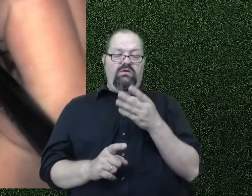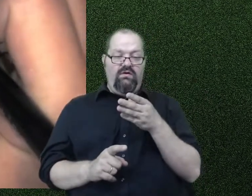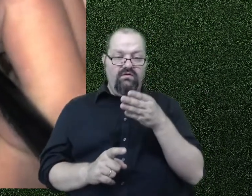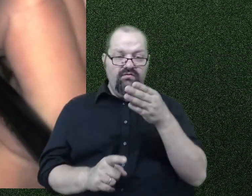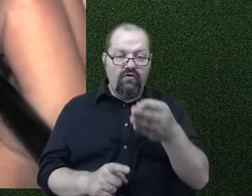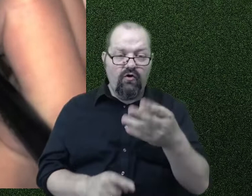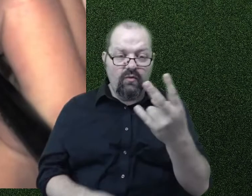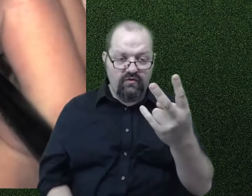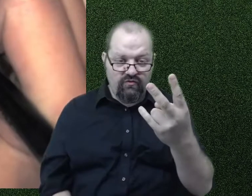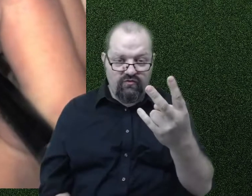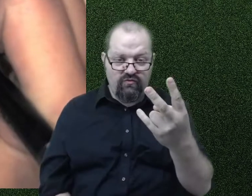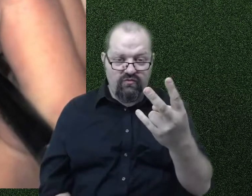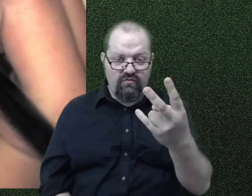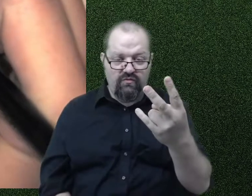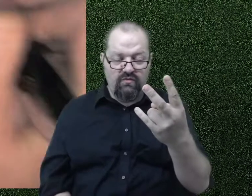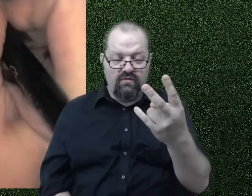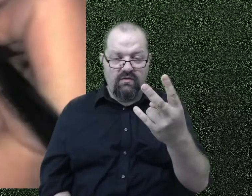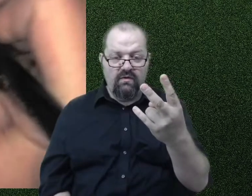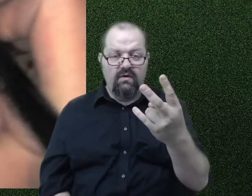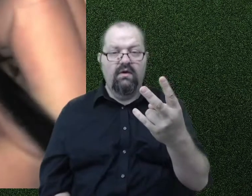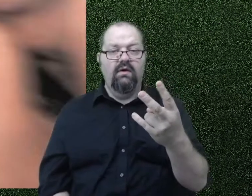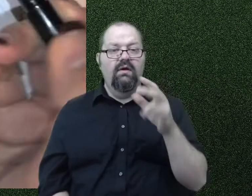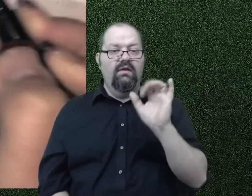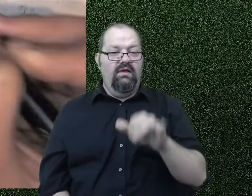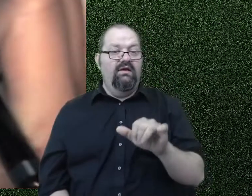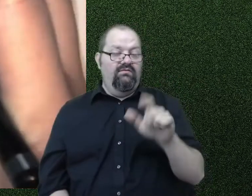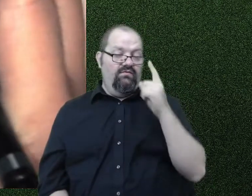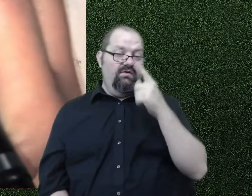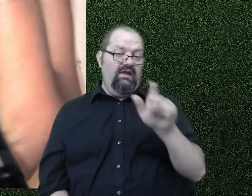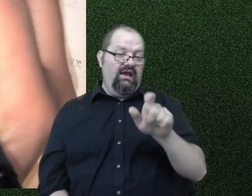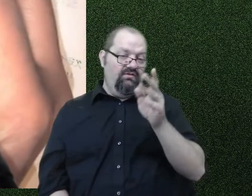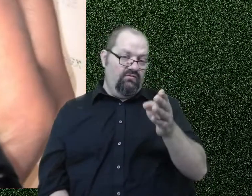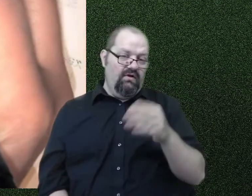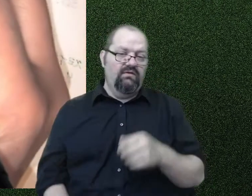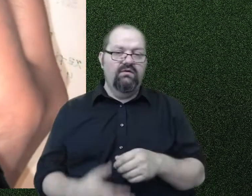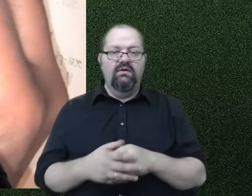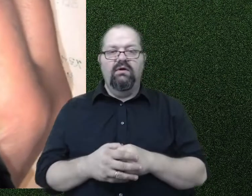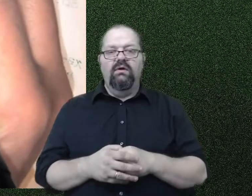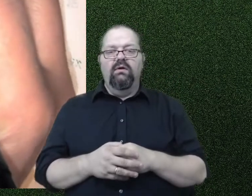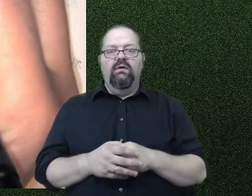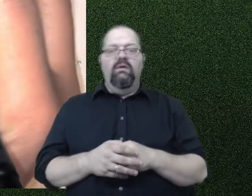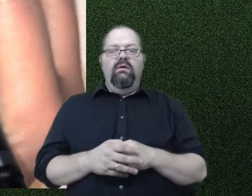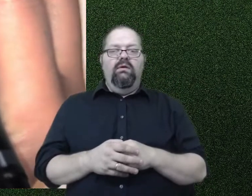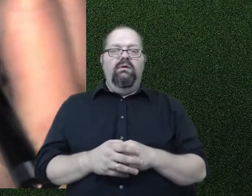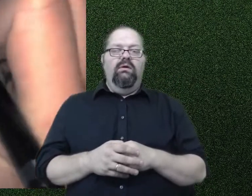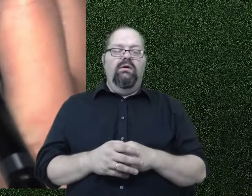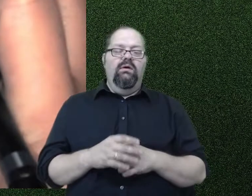2 units to here. That's in the x direction.